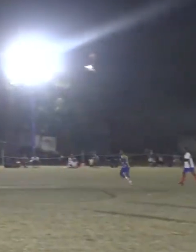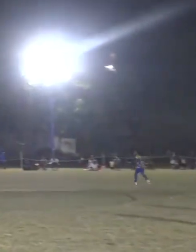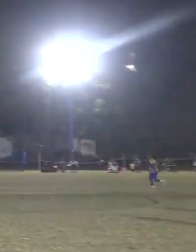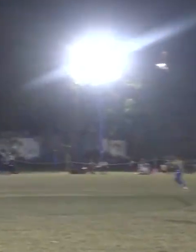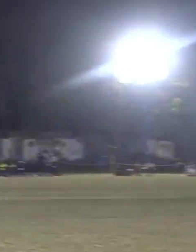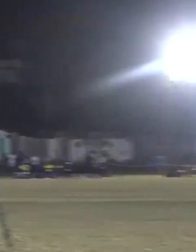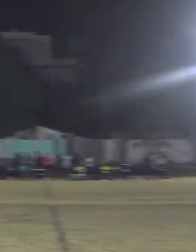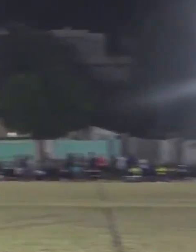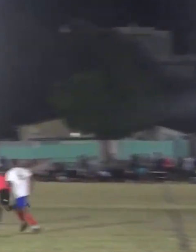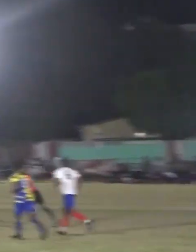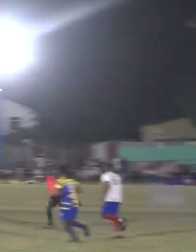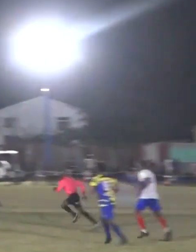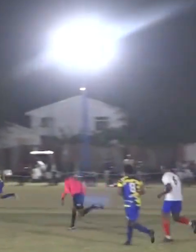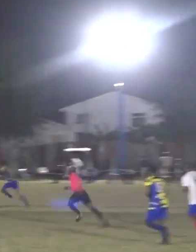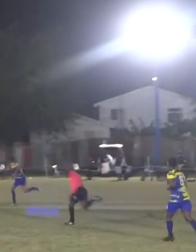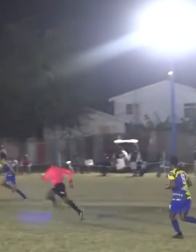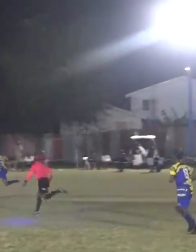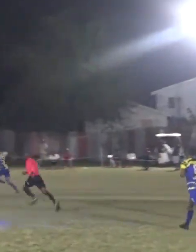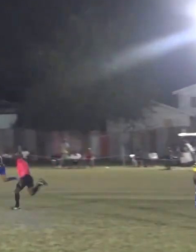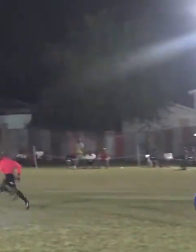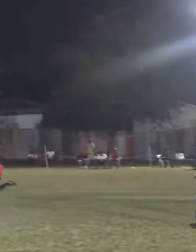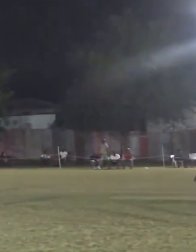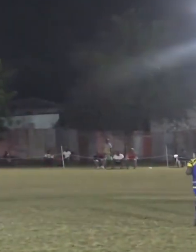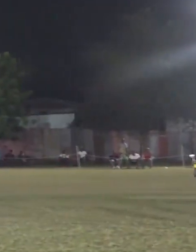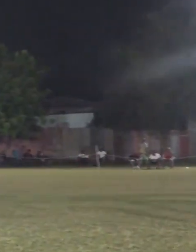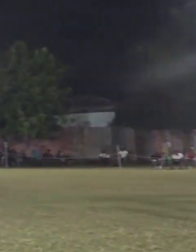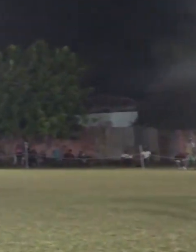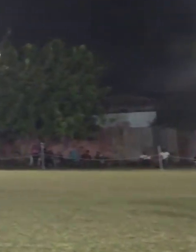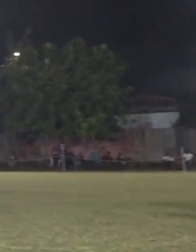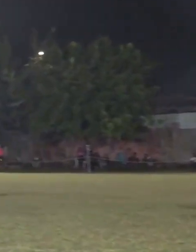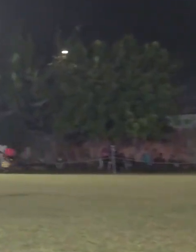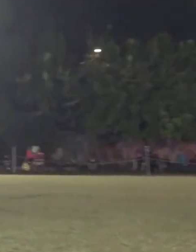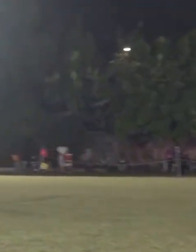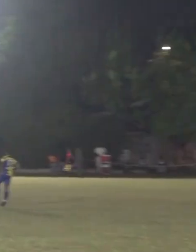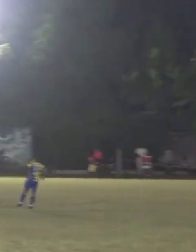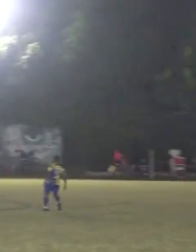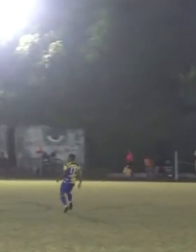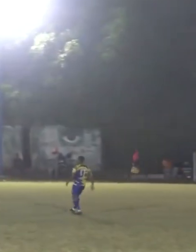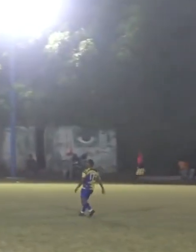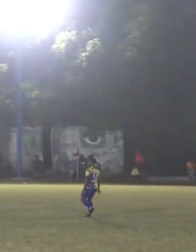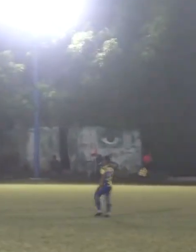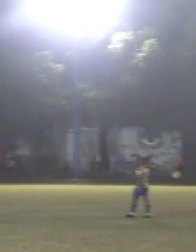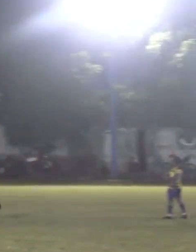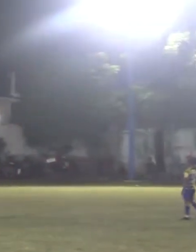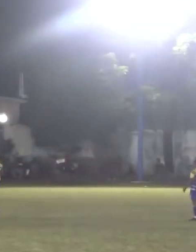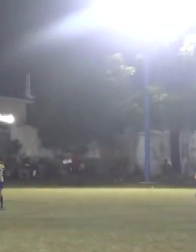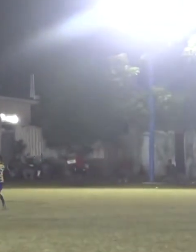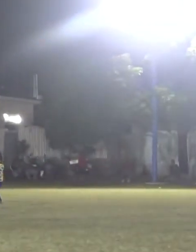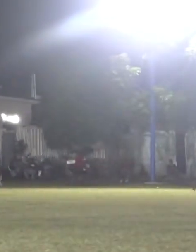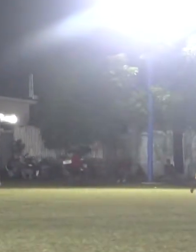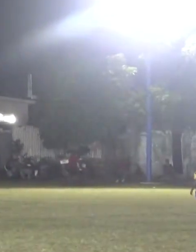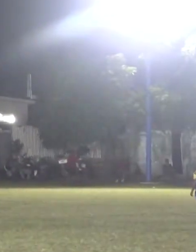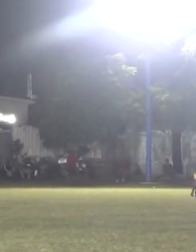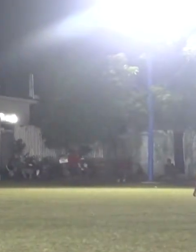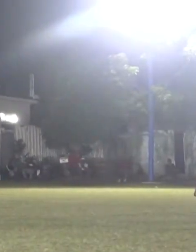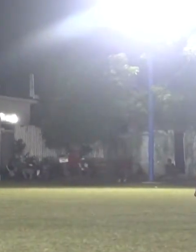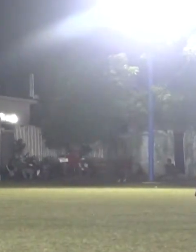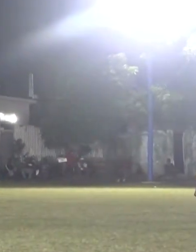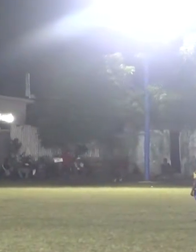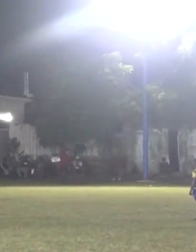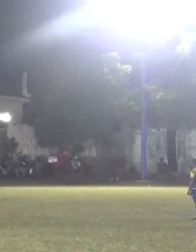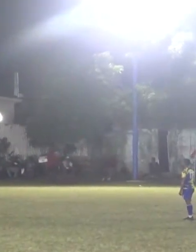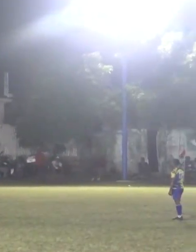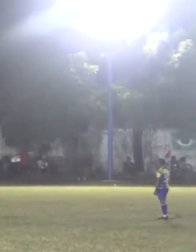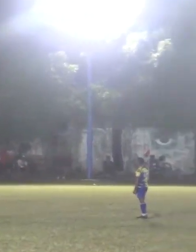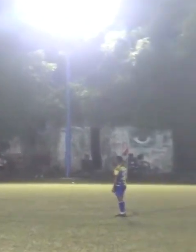Into the second and shooting up now, Gall Hill added another to the cause. The cross, and Joshua Cummings is the man, 3-0 in